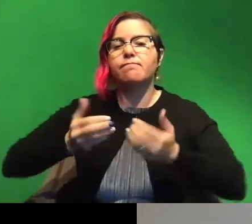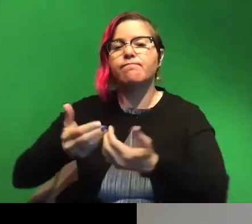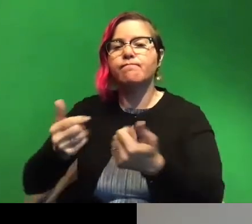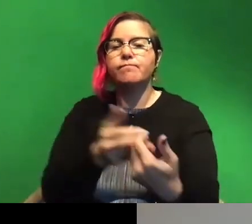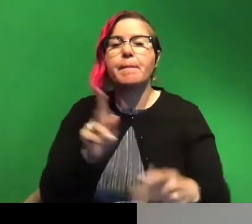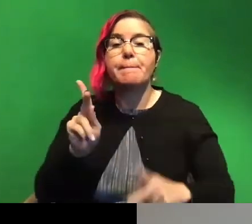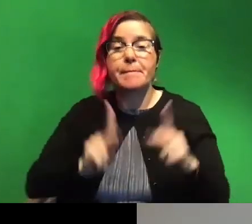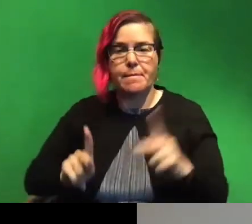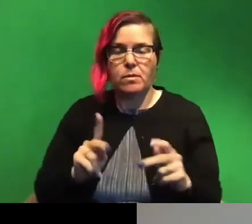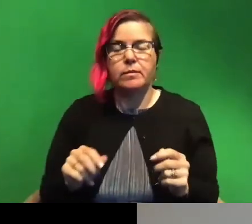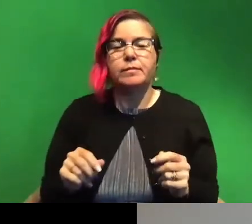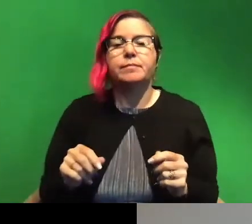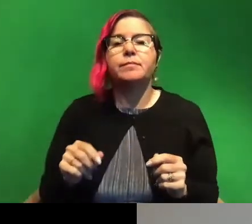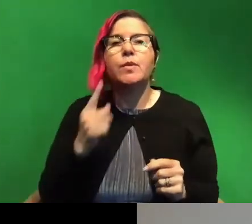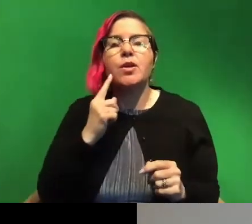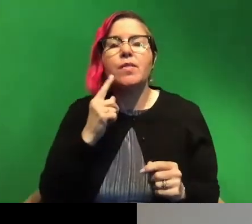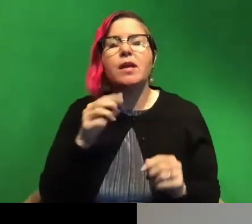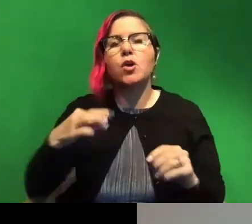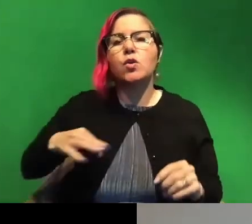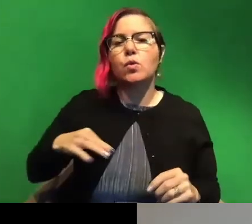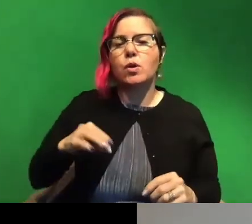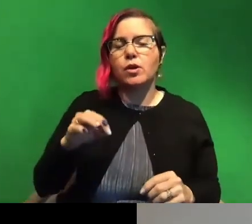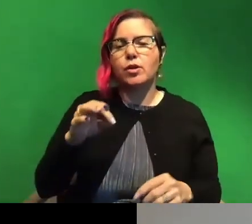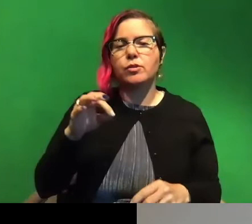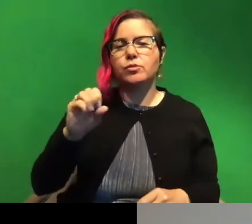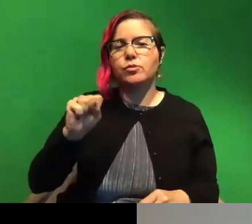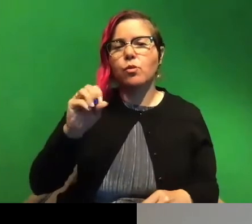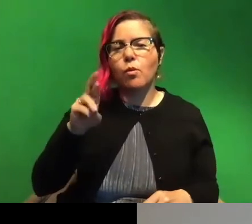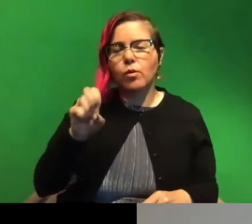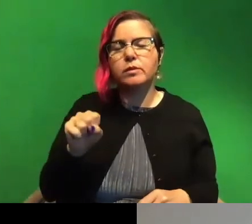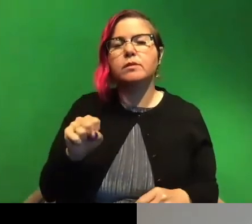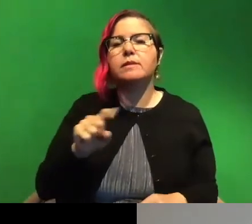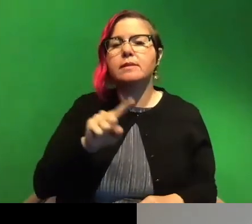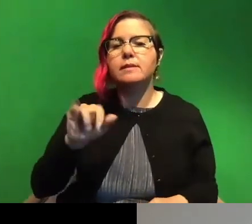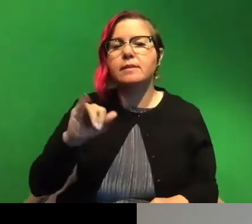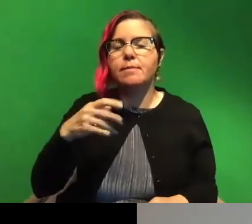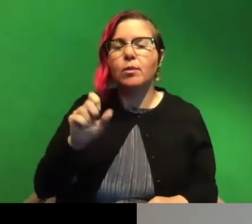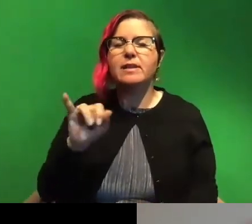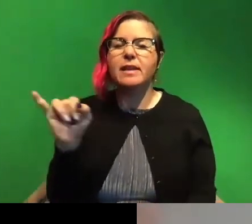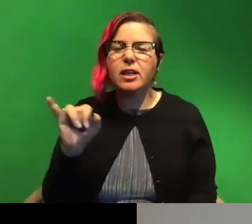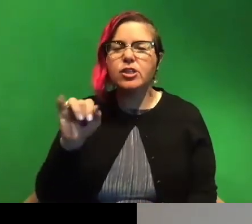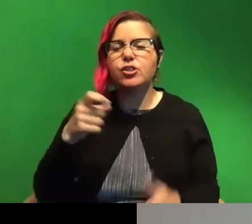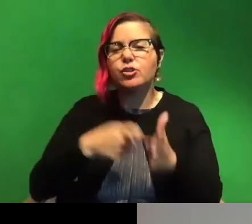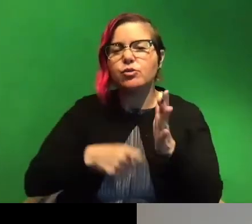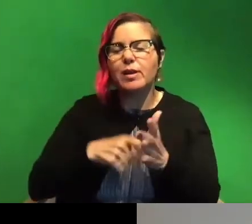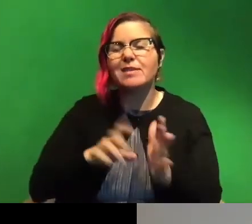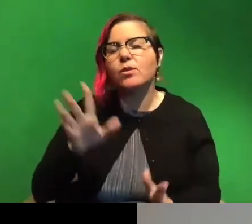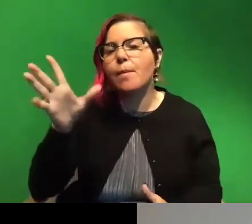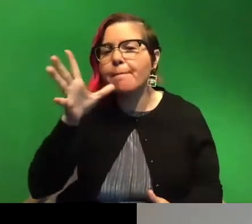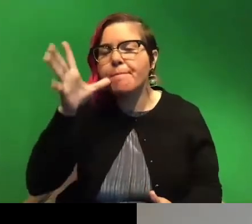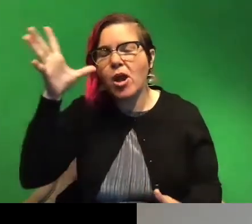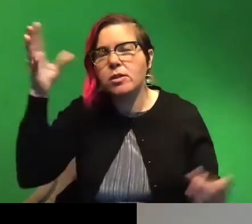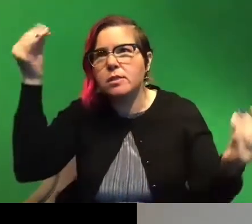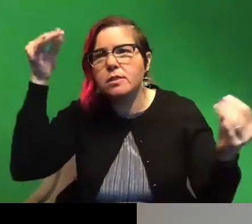you hear about things like credit scores, or you hear about zip codes, insurance rates, which are things that your parents are thinking about a lot